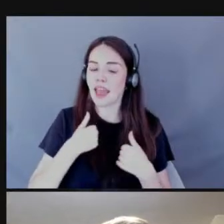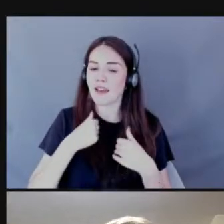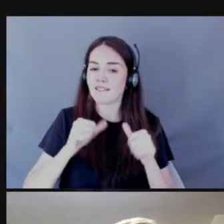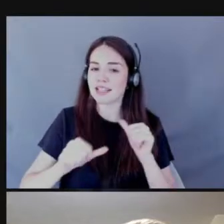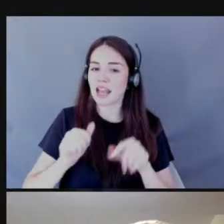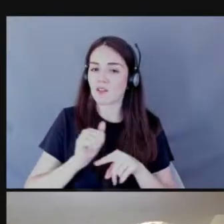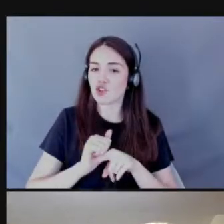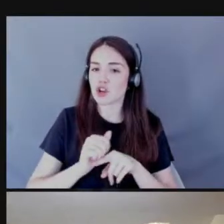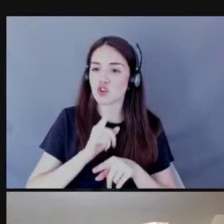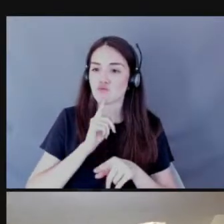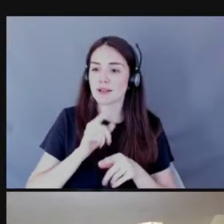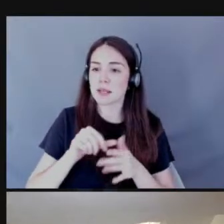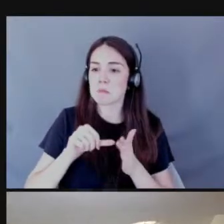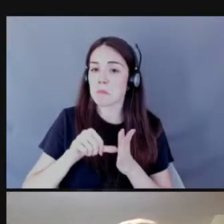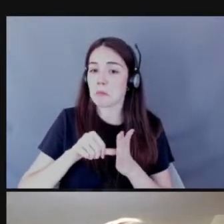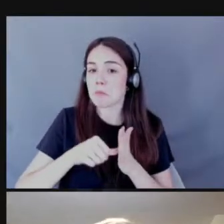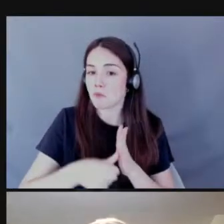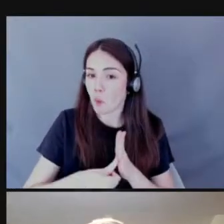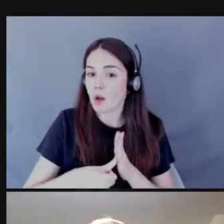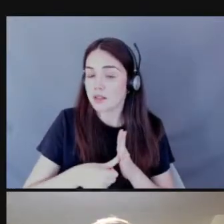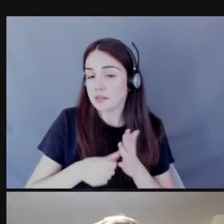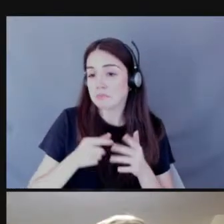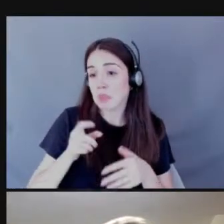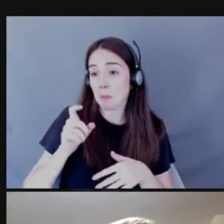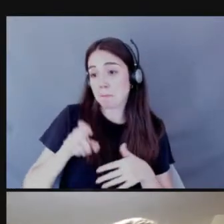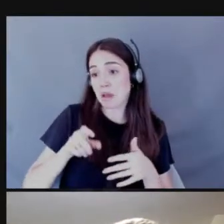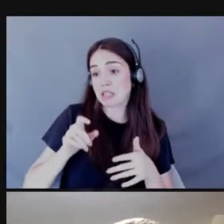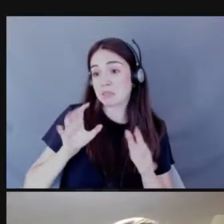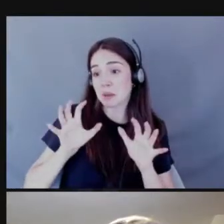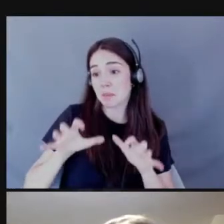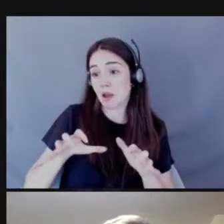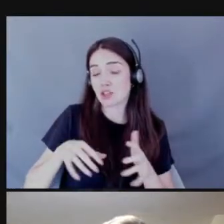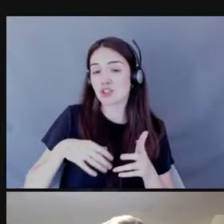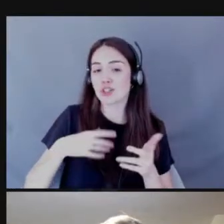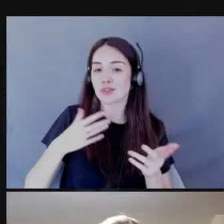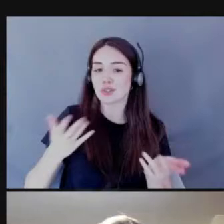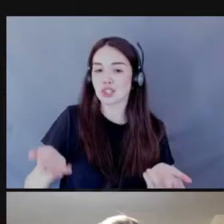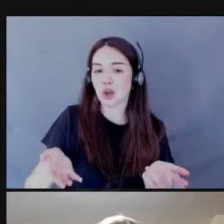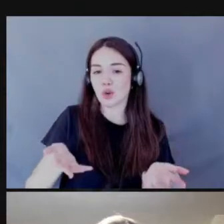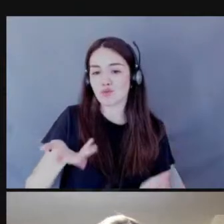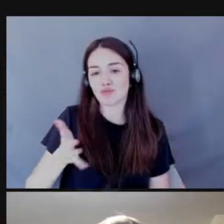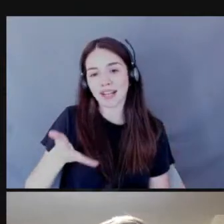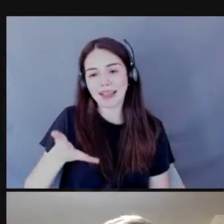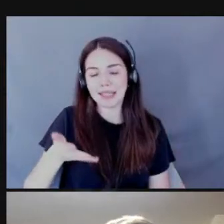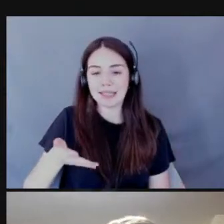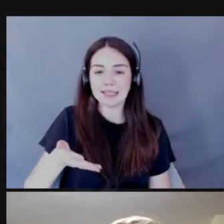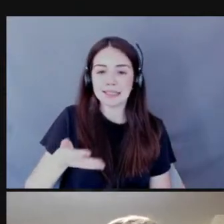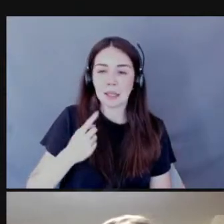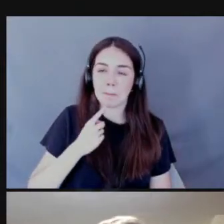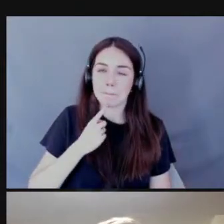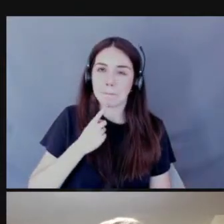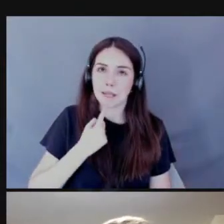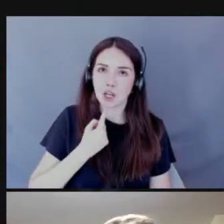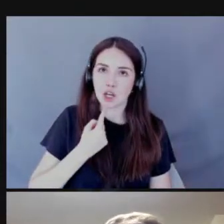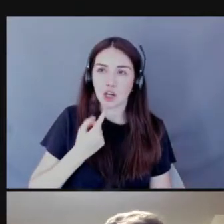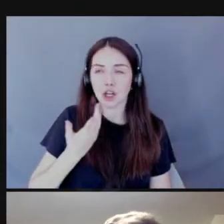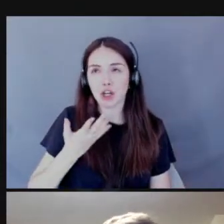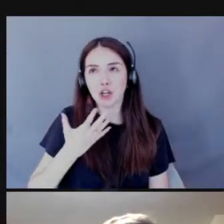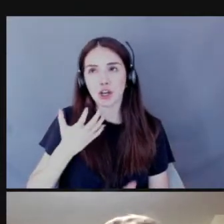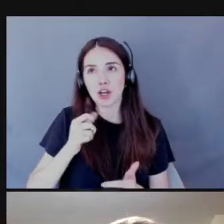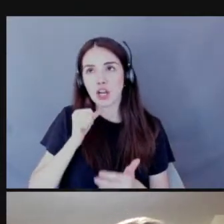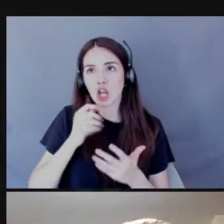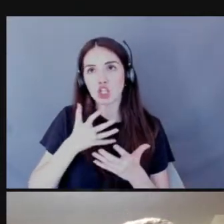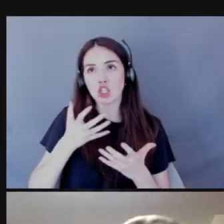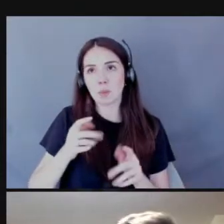be a monster. So it was kind of a bitter, not too bitter, I don't think, but I think it was